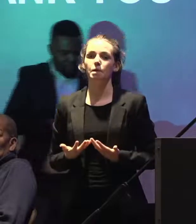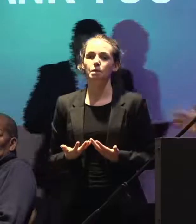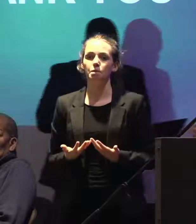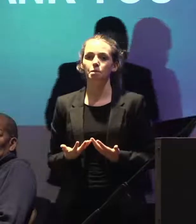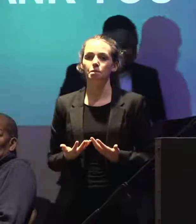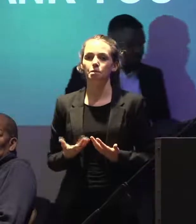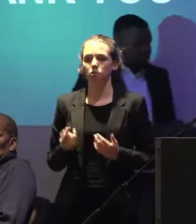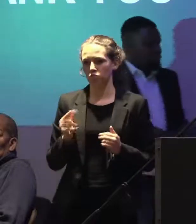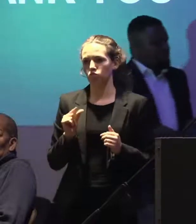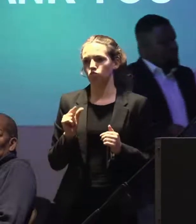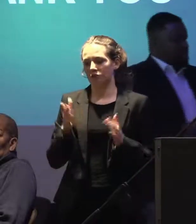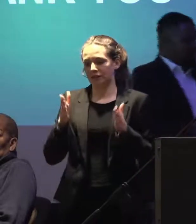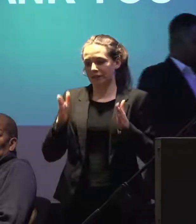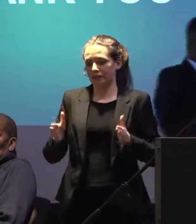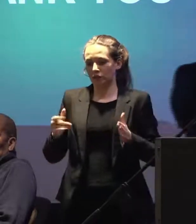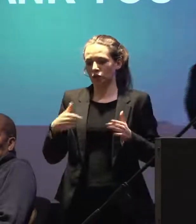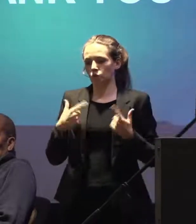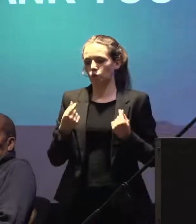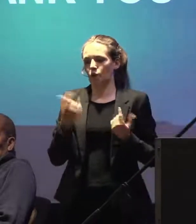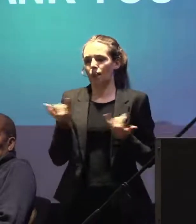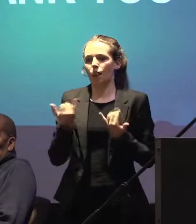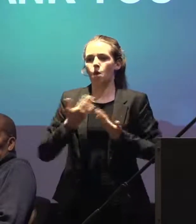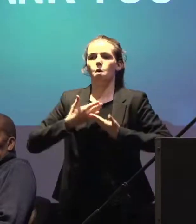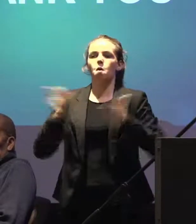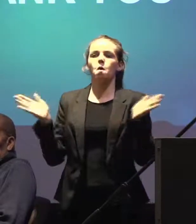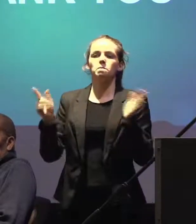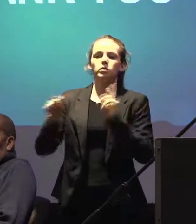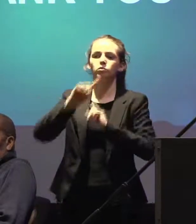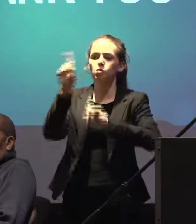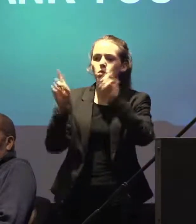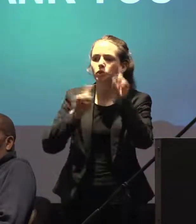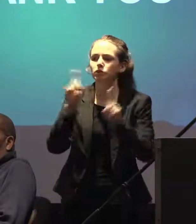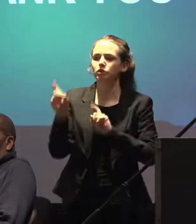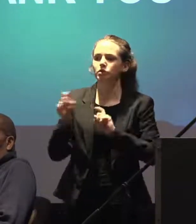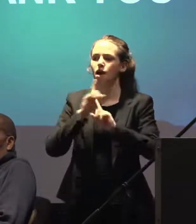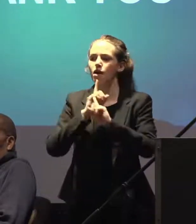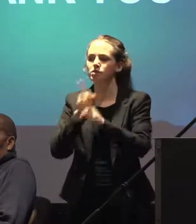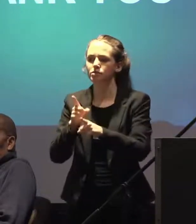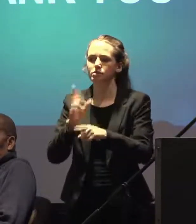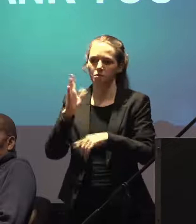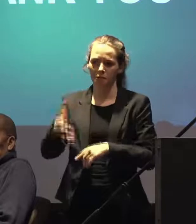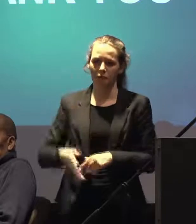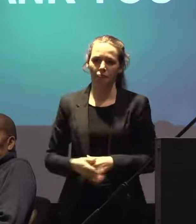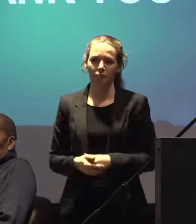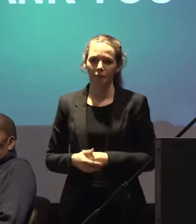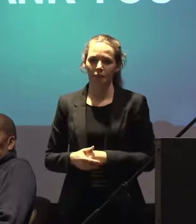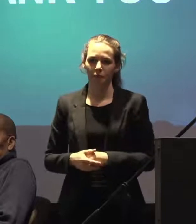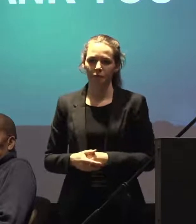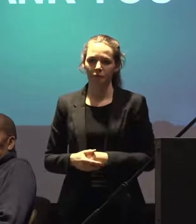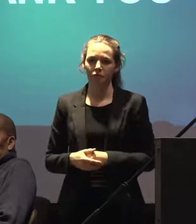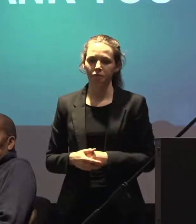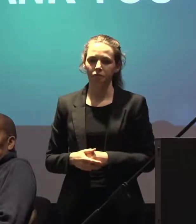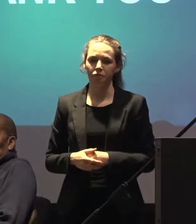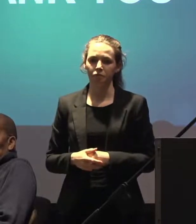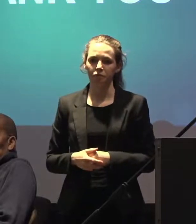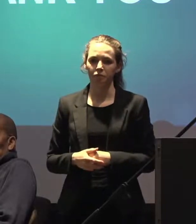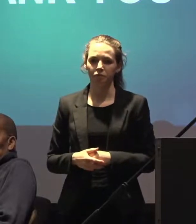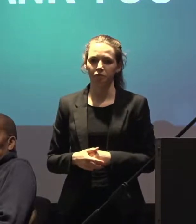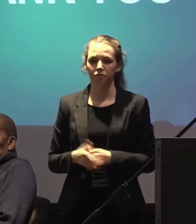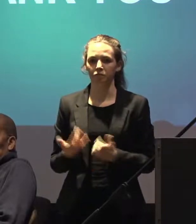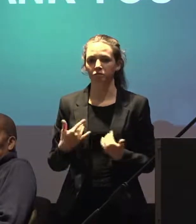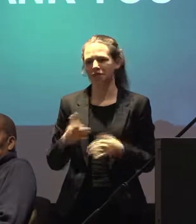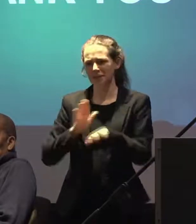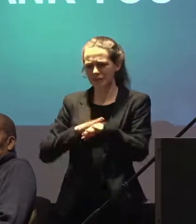the session will be open for Q&A. And we just hope we'll be able to manage